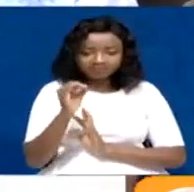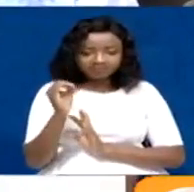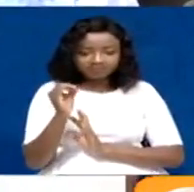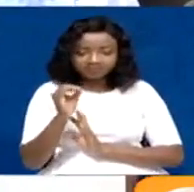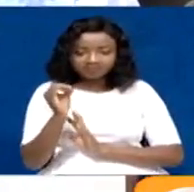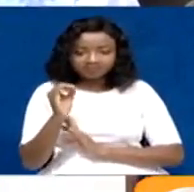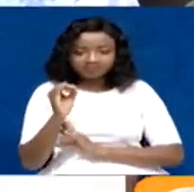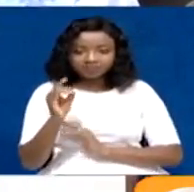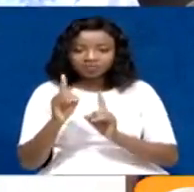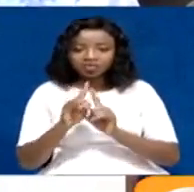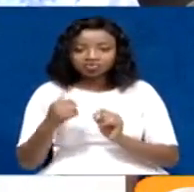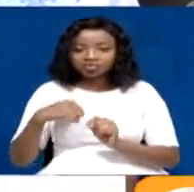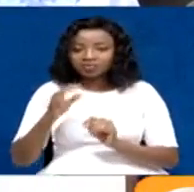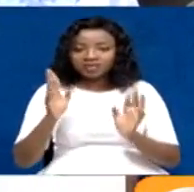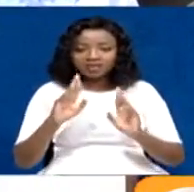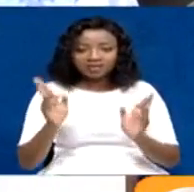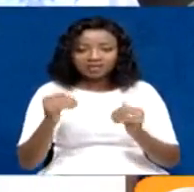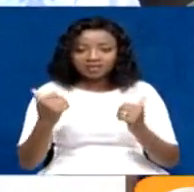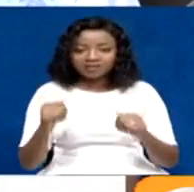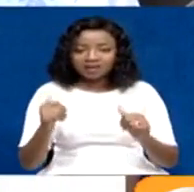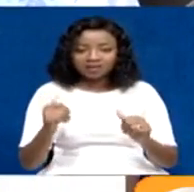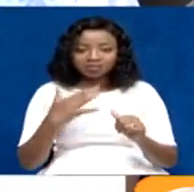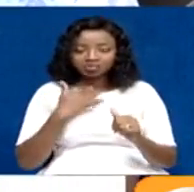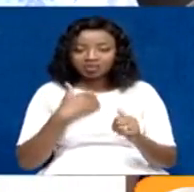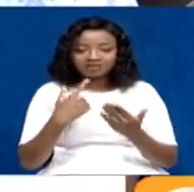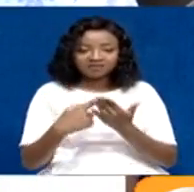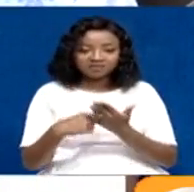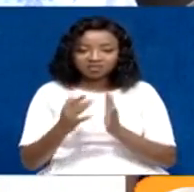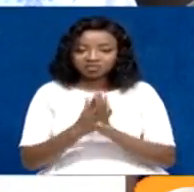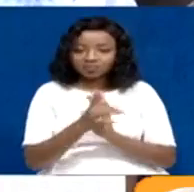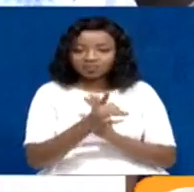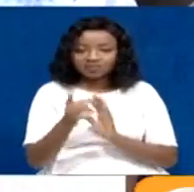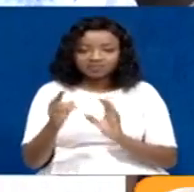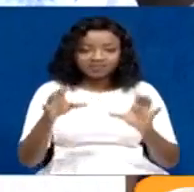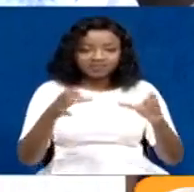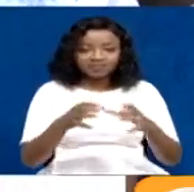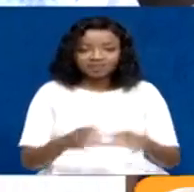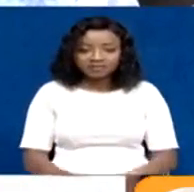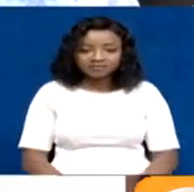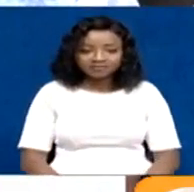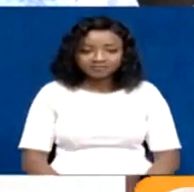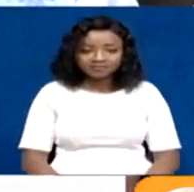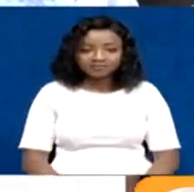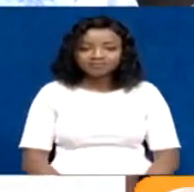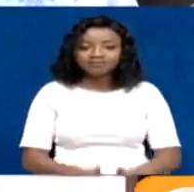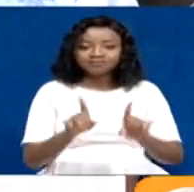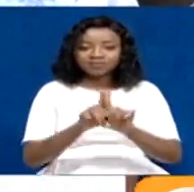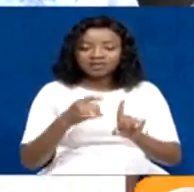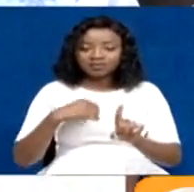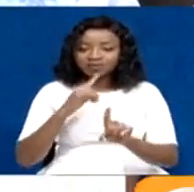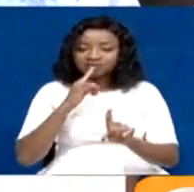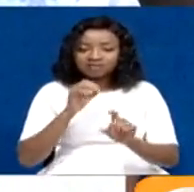platform with them. And you're not ready to open any discussion with any party for now. We said clearly 2 months